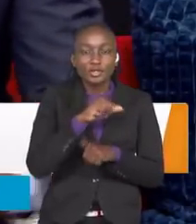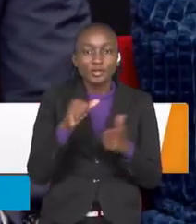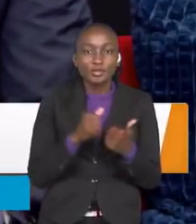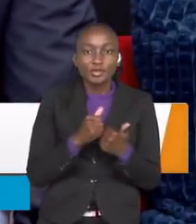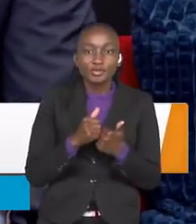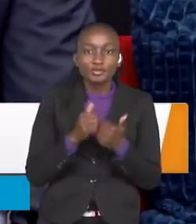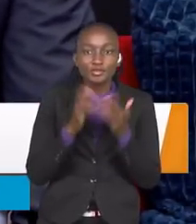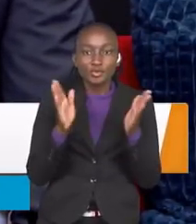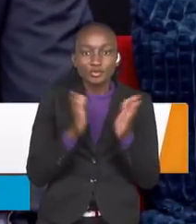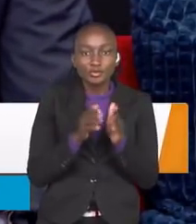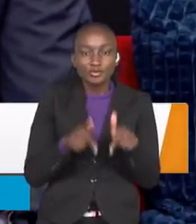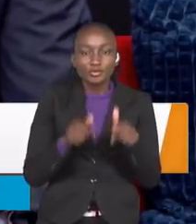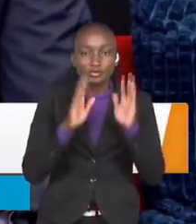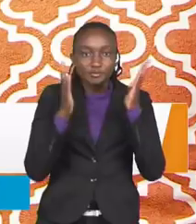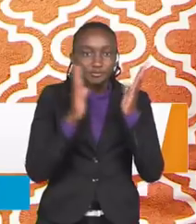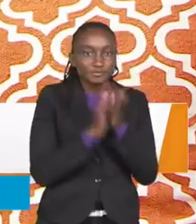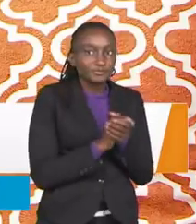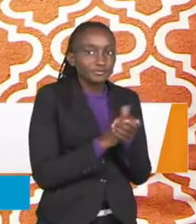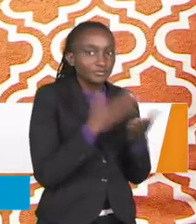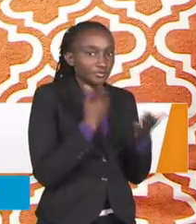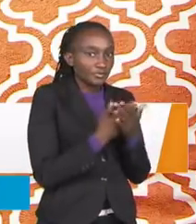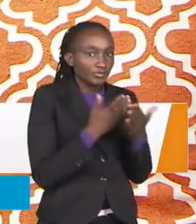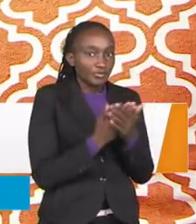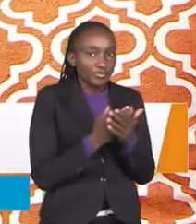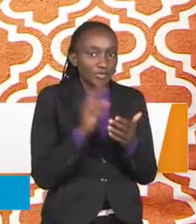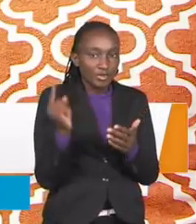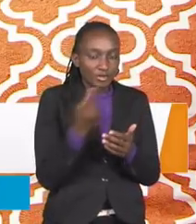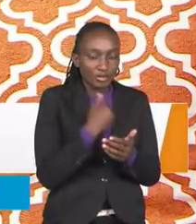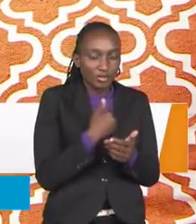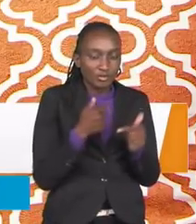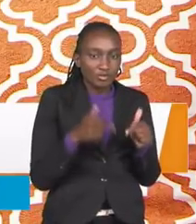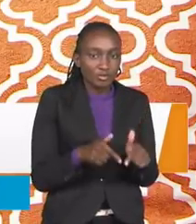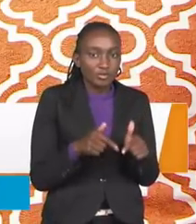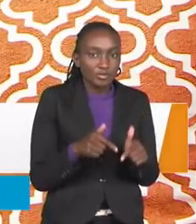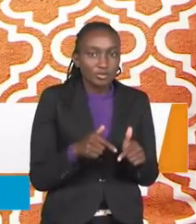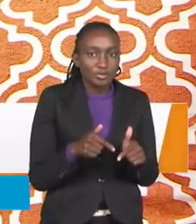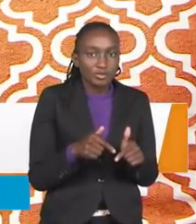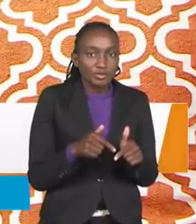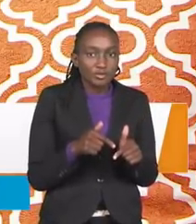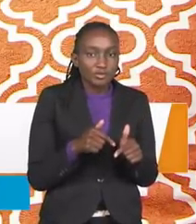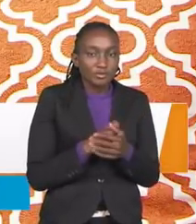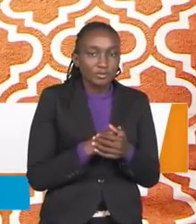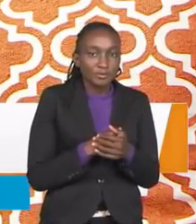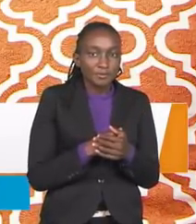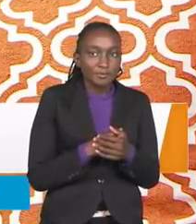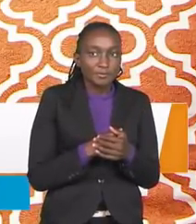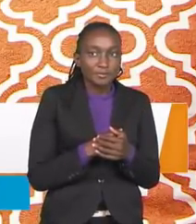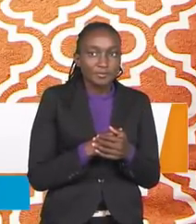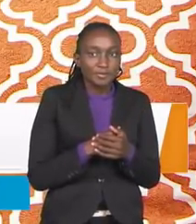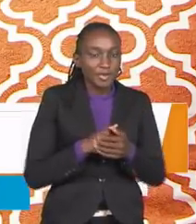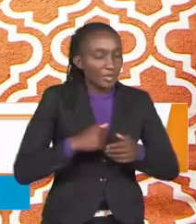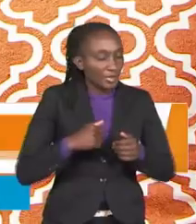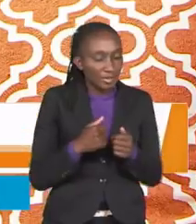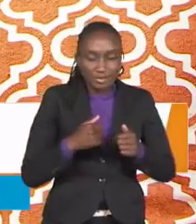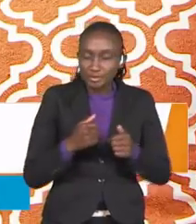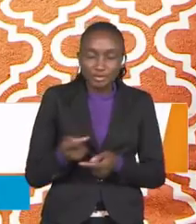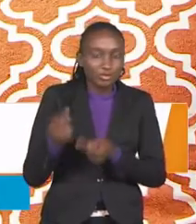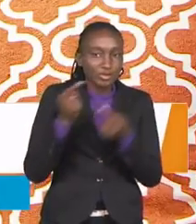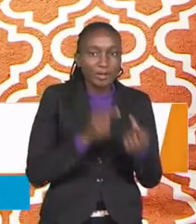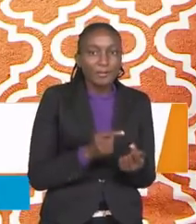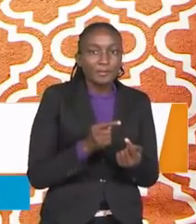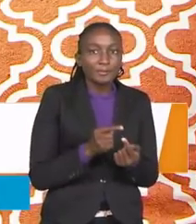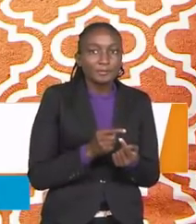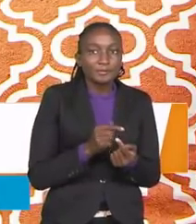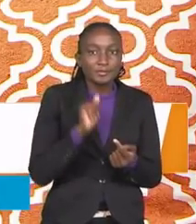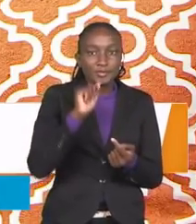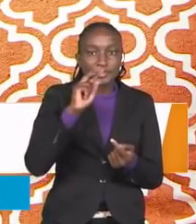about the event. Thank you, first of all, for having me. Karibu sana. At Switch TV. Karibu. I'm pleased to be here.